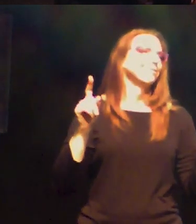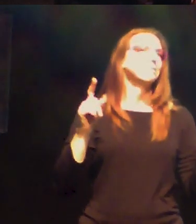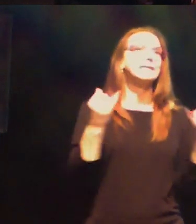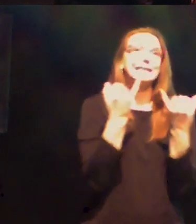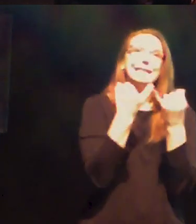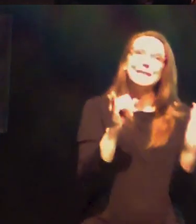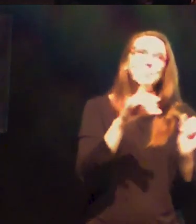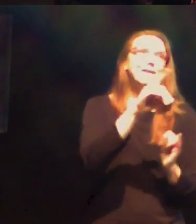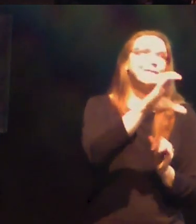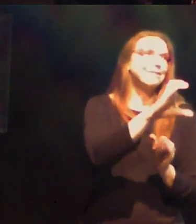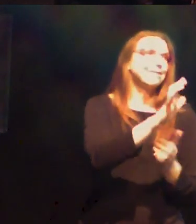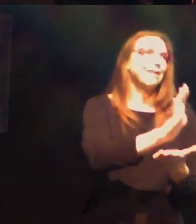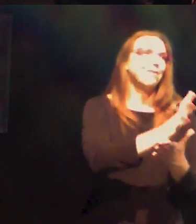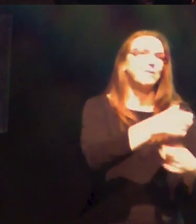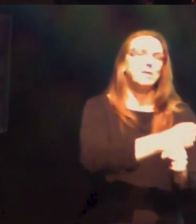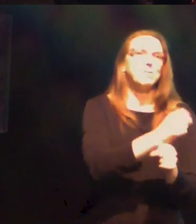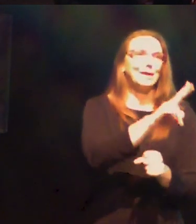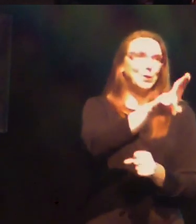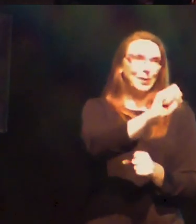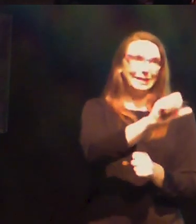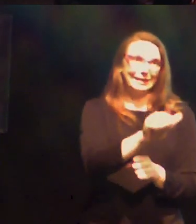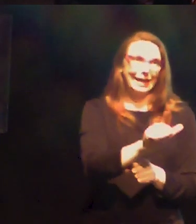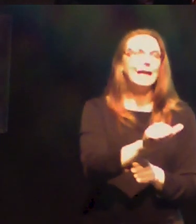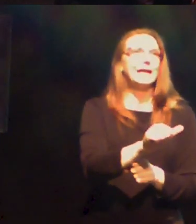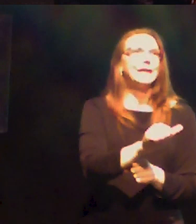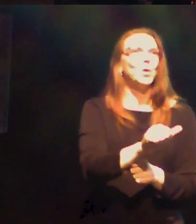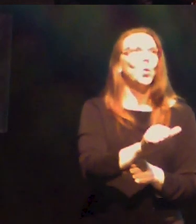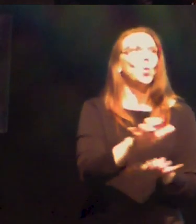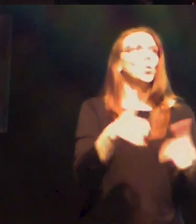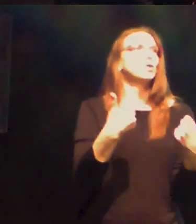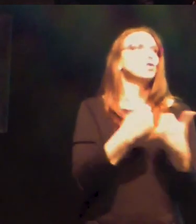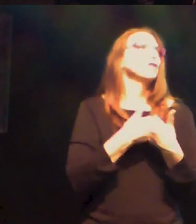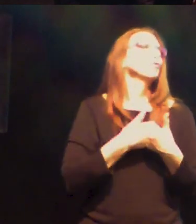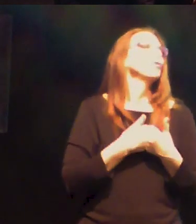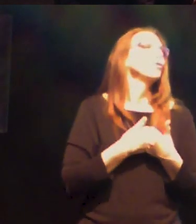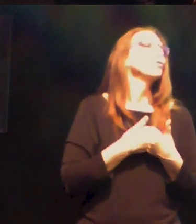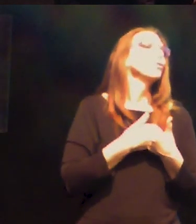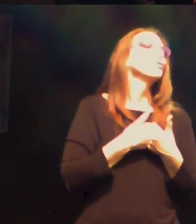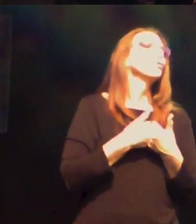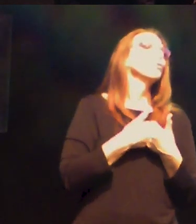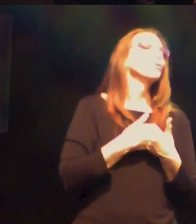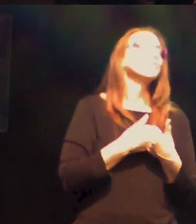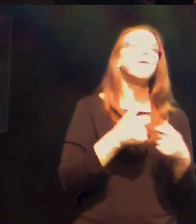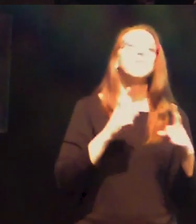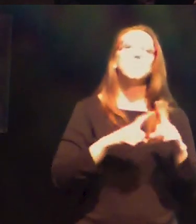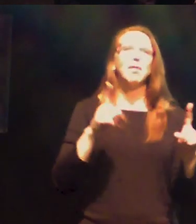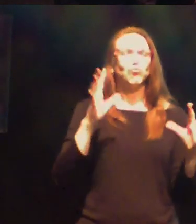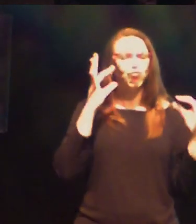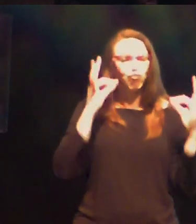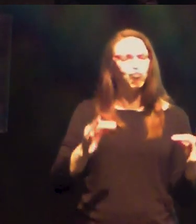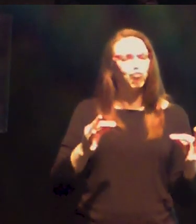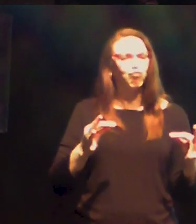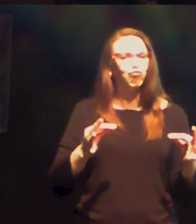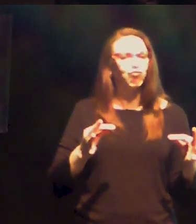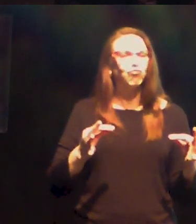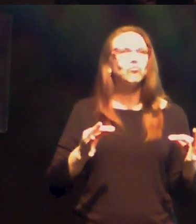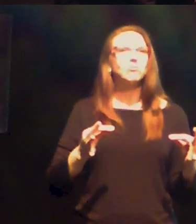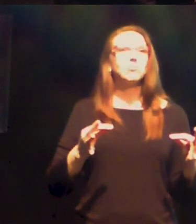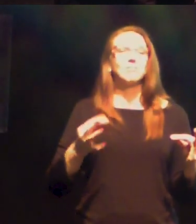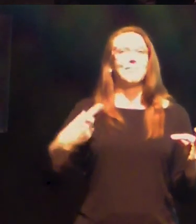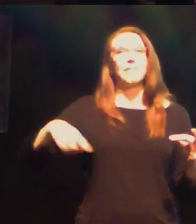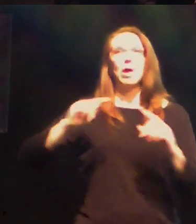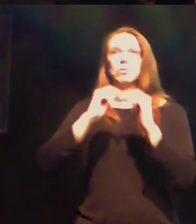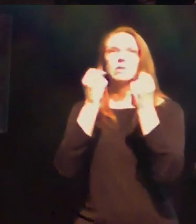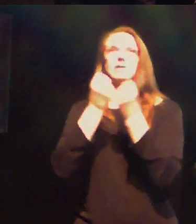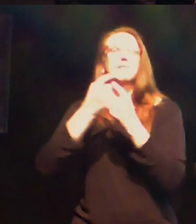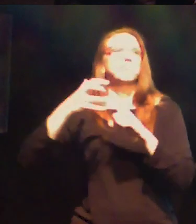independent documentary filmmaking in the United States of America is quite a challenging endeavor, but we are determined. We have an amazing team